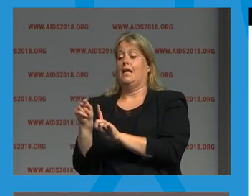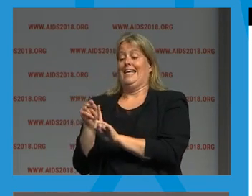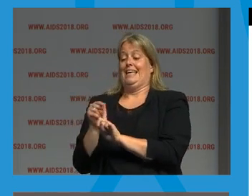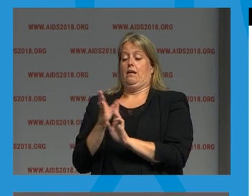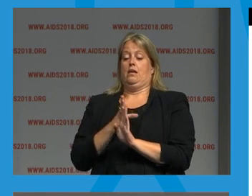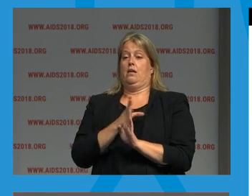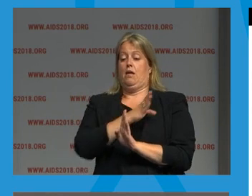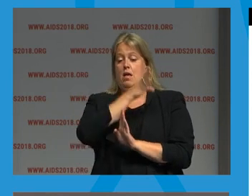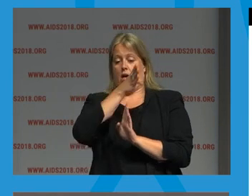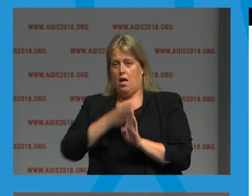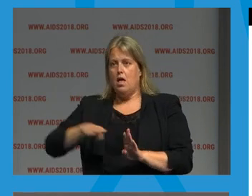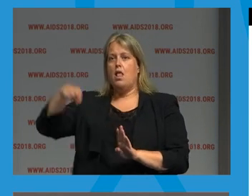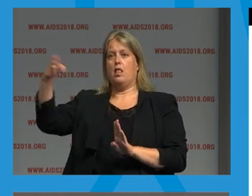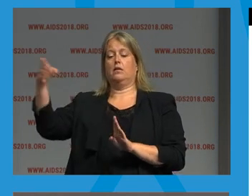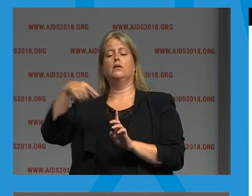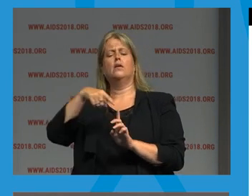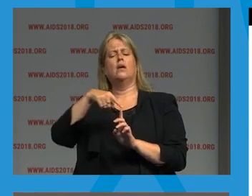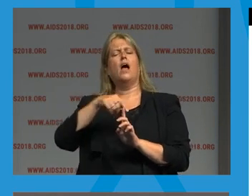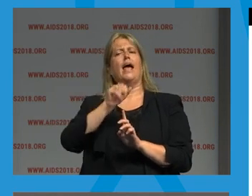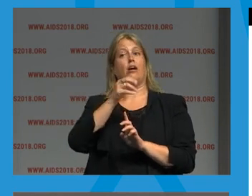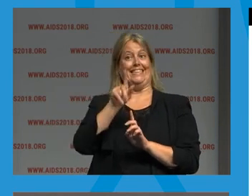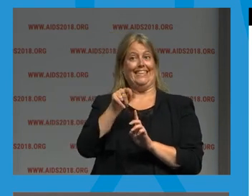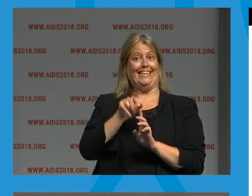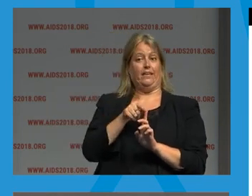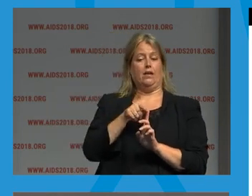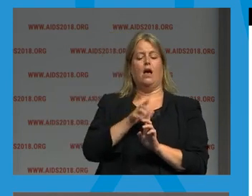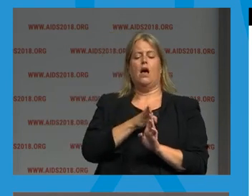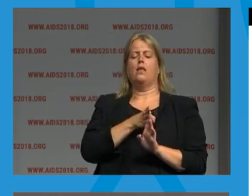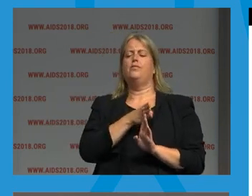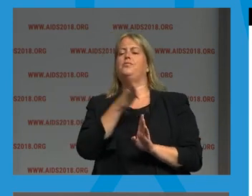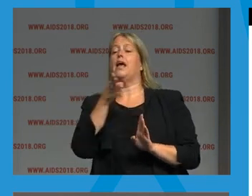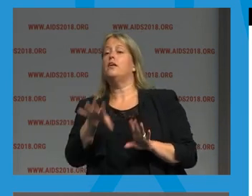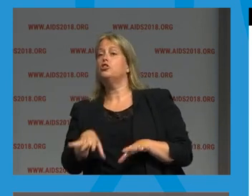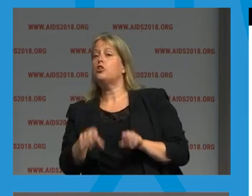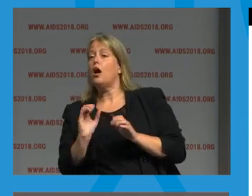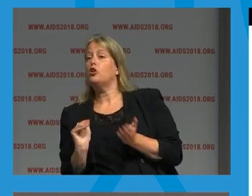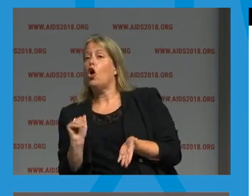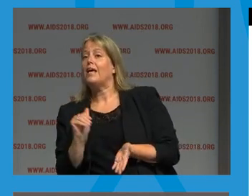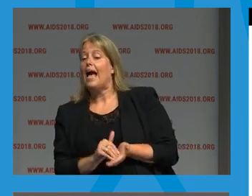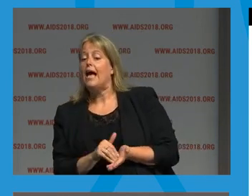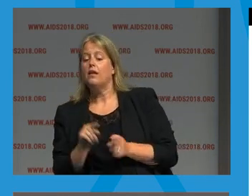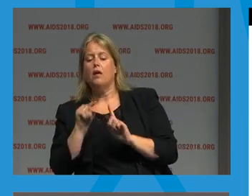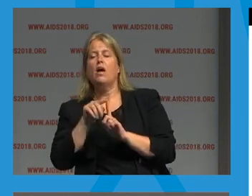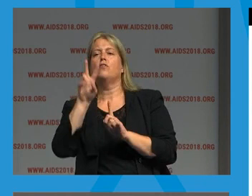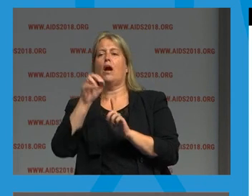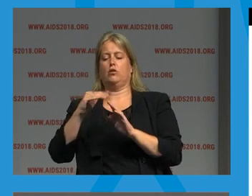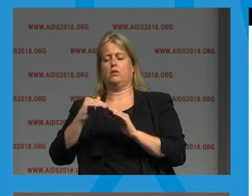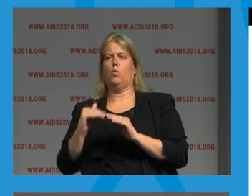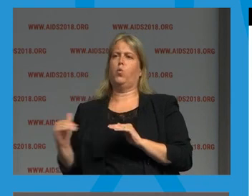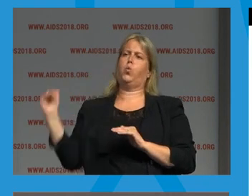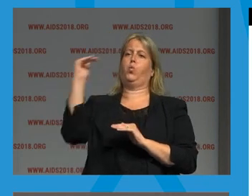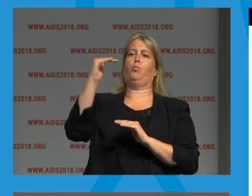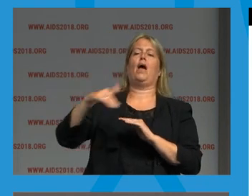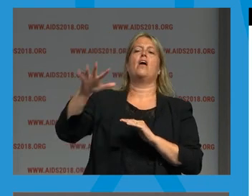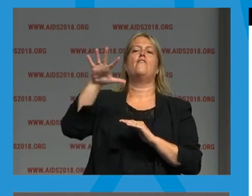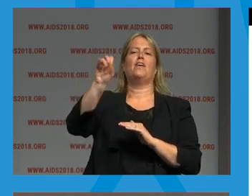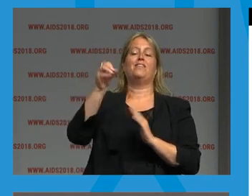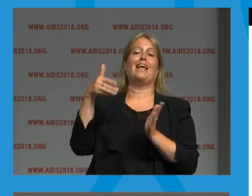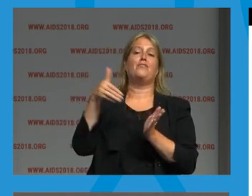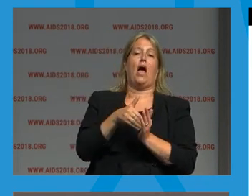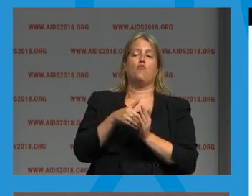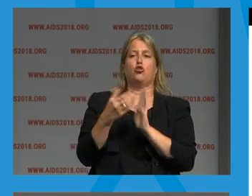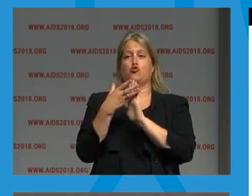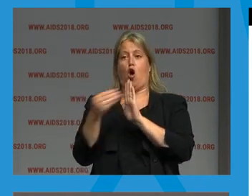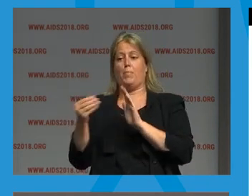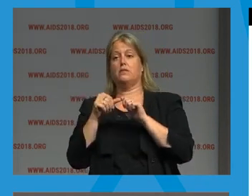restart following ART was a rise of virus to greater than 50,000 copies sustained for